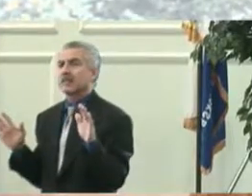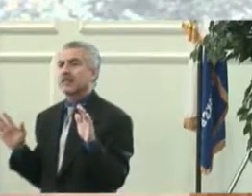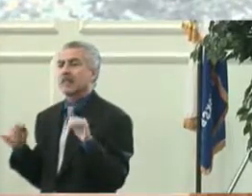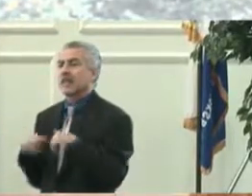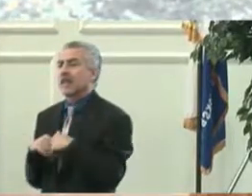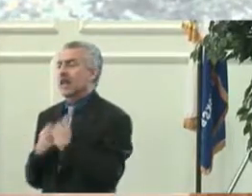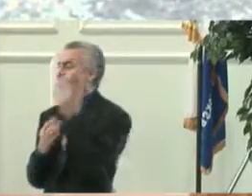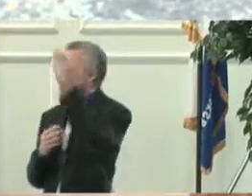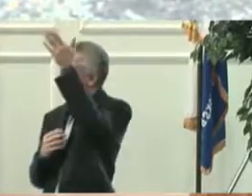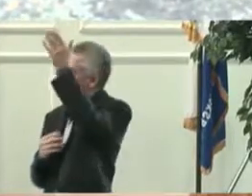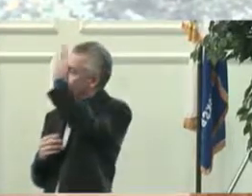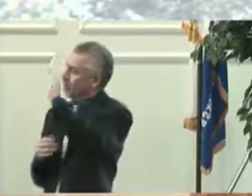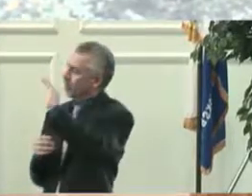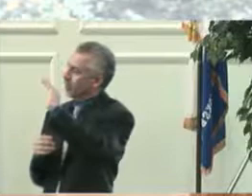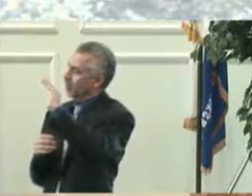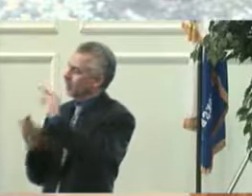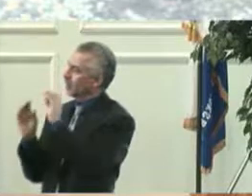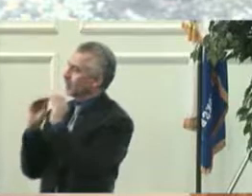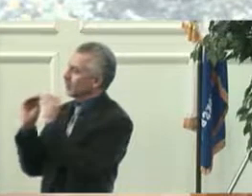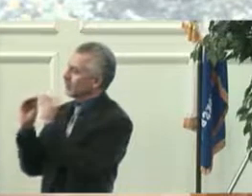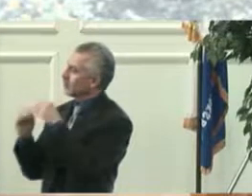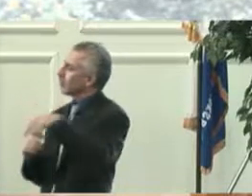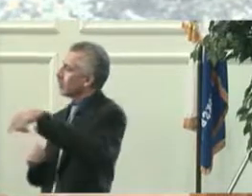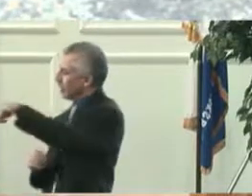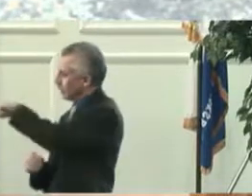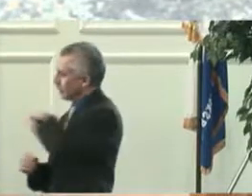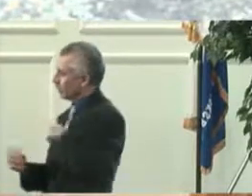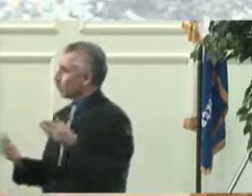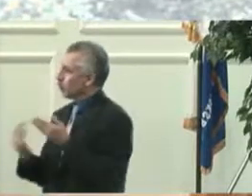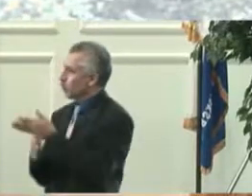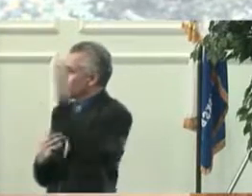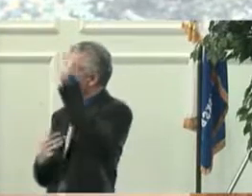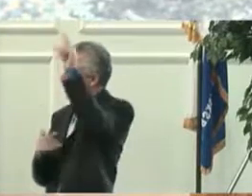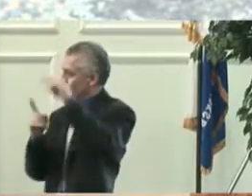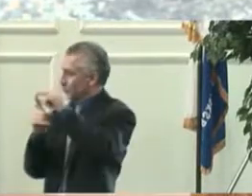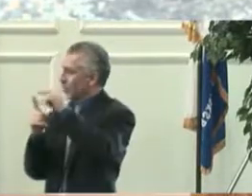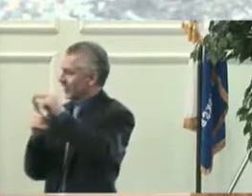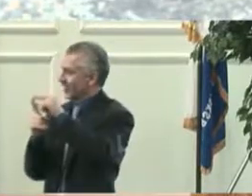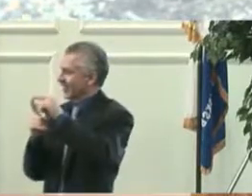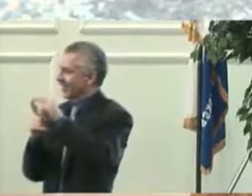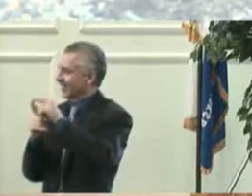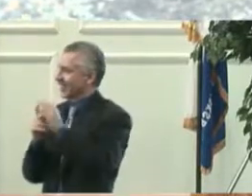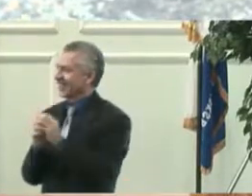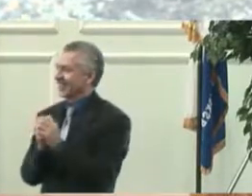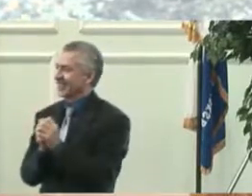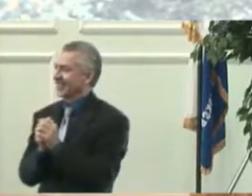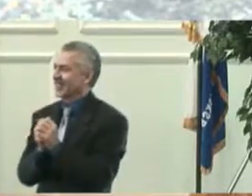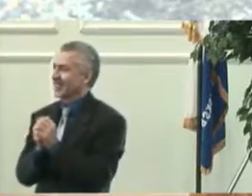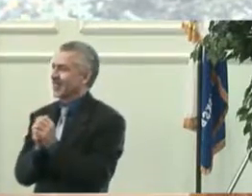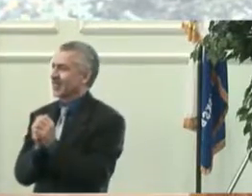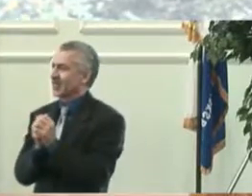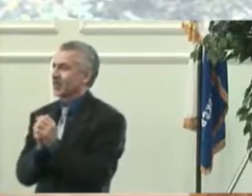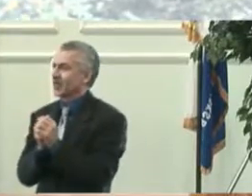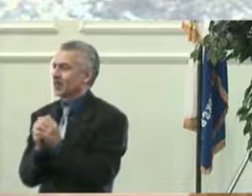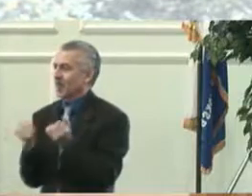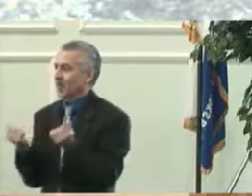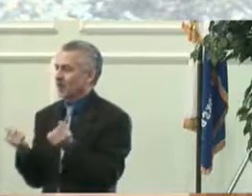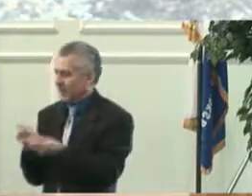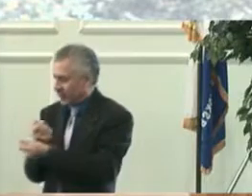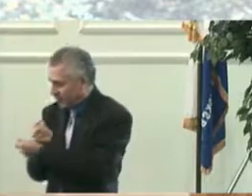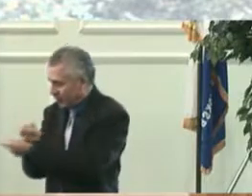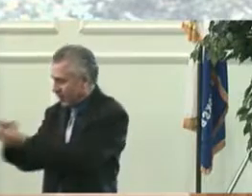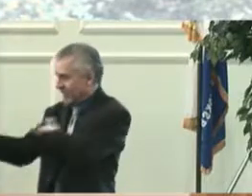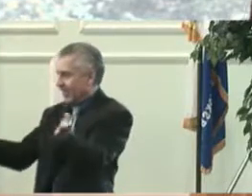how God teaches us through his word. And so right now, what we're going to do is we're going to pass out